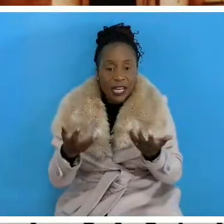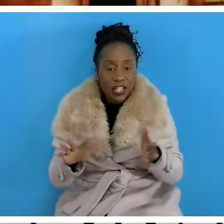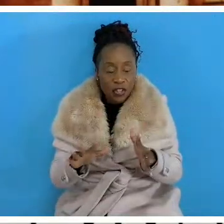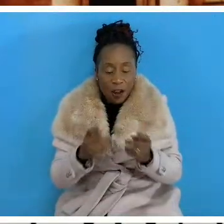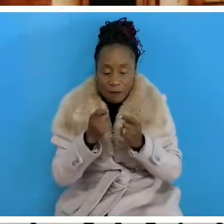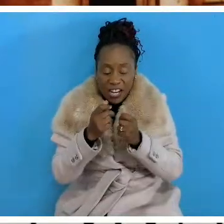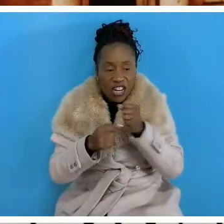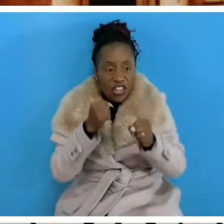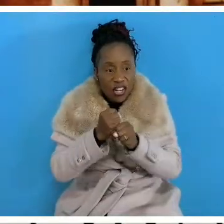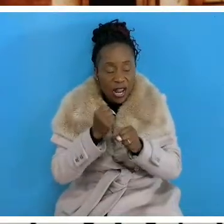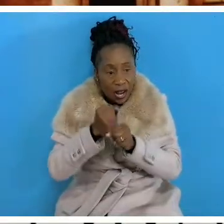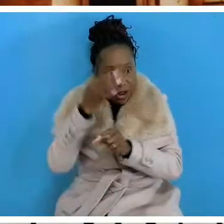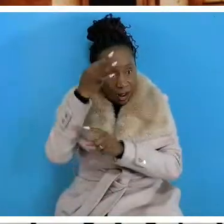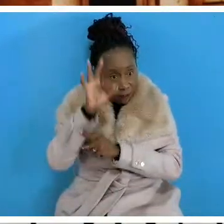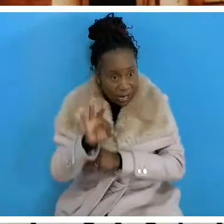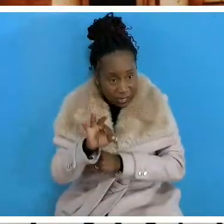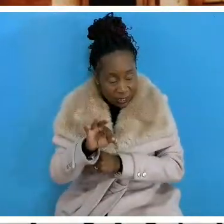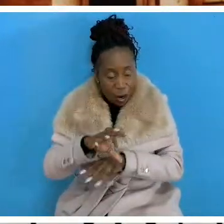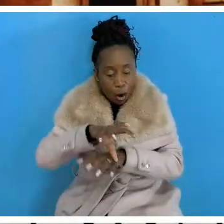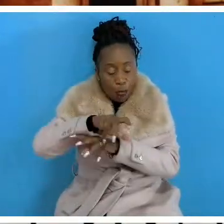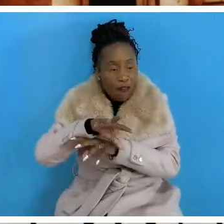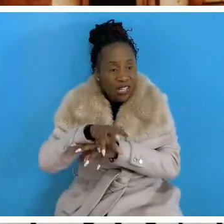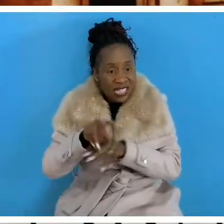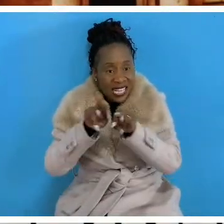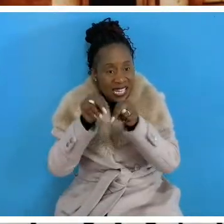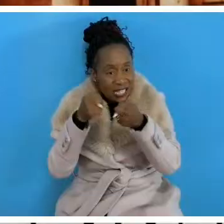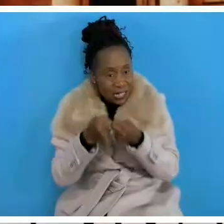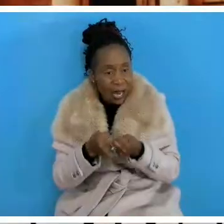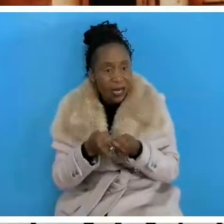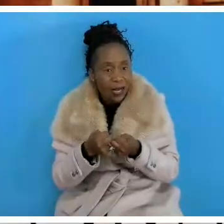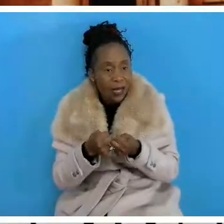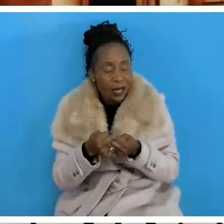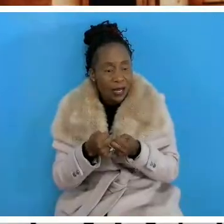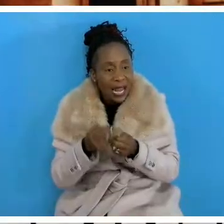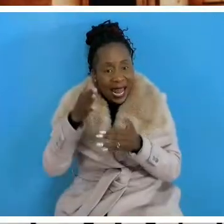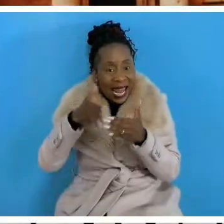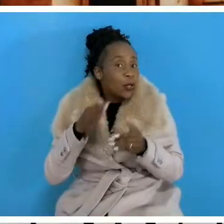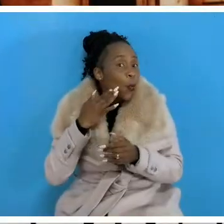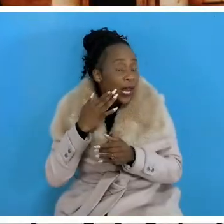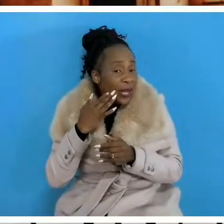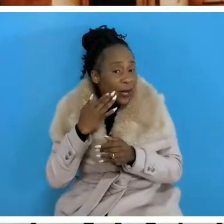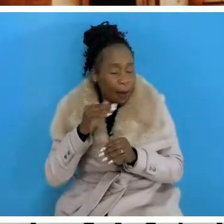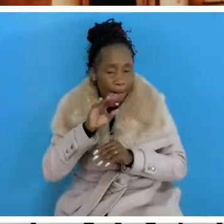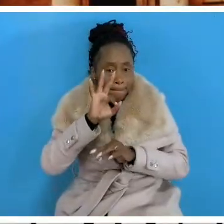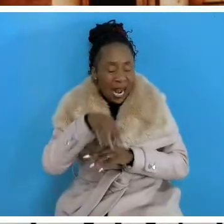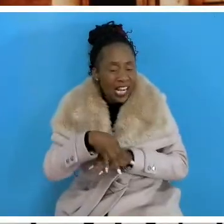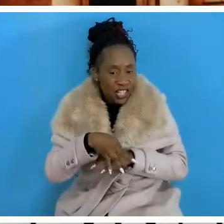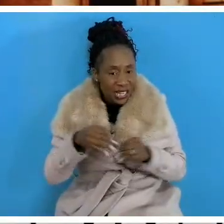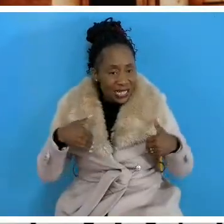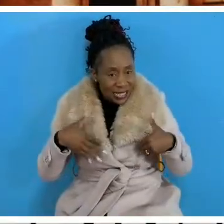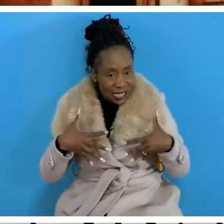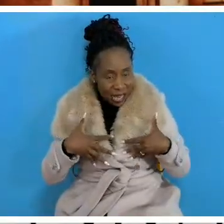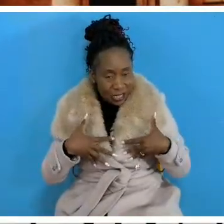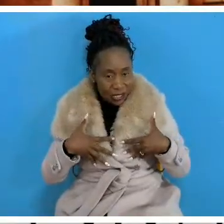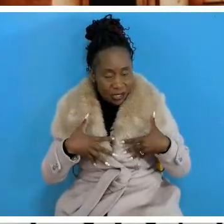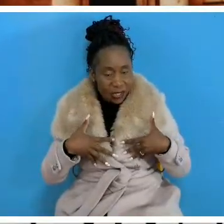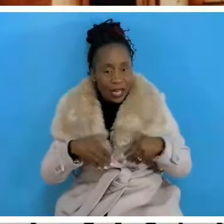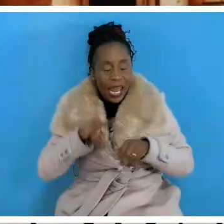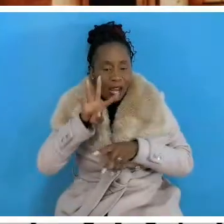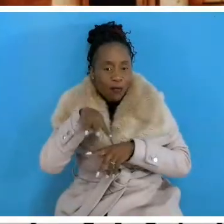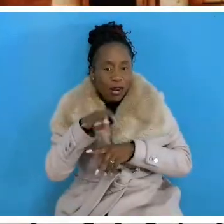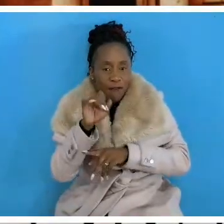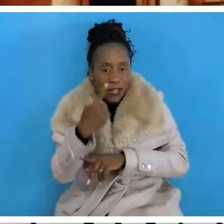year of government of the province and national ends at the end of March, begins at the beginning of